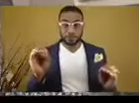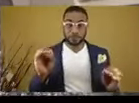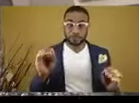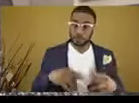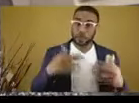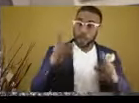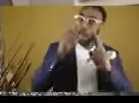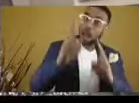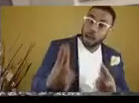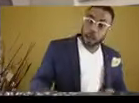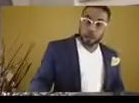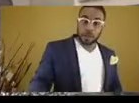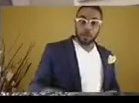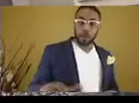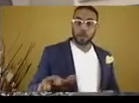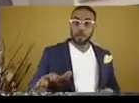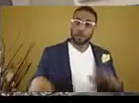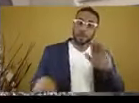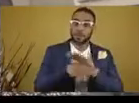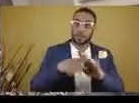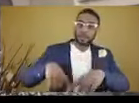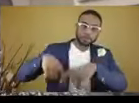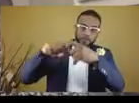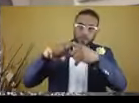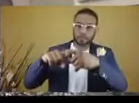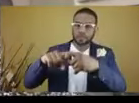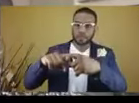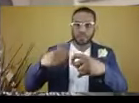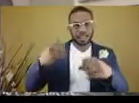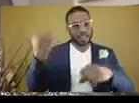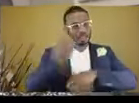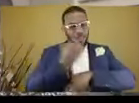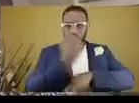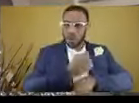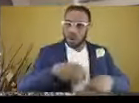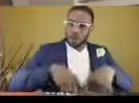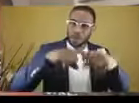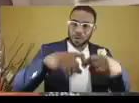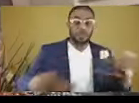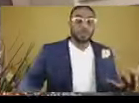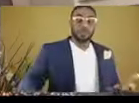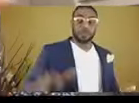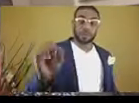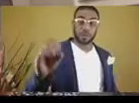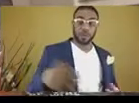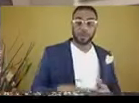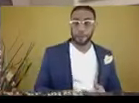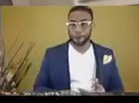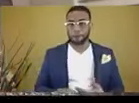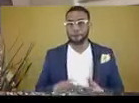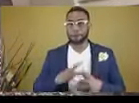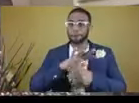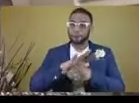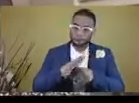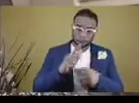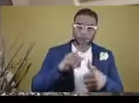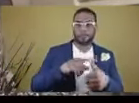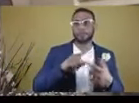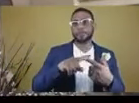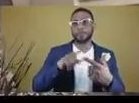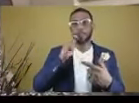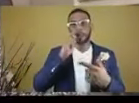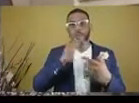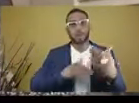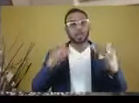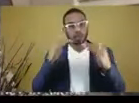honor the eviction moratorium and the foreclosure moratorium. So COVID, racial justice, and